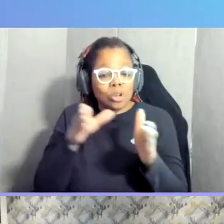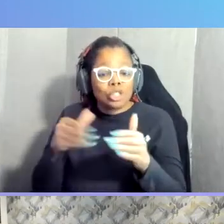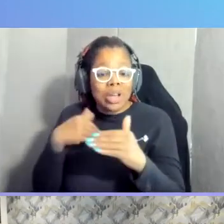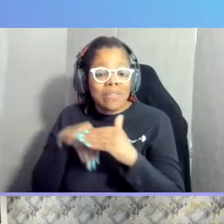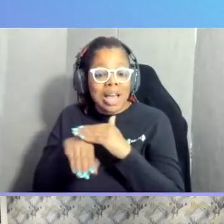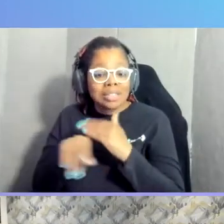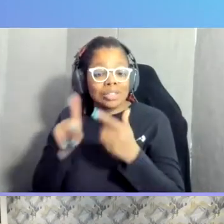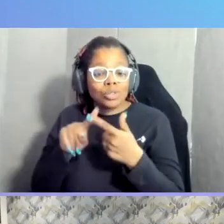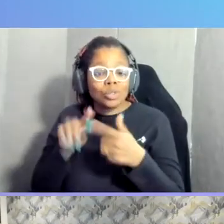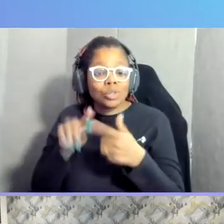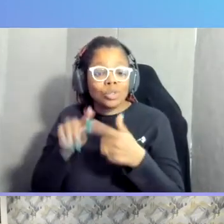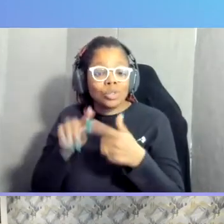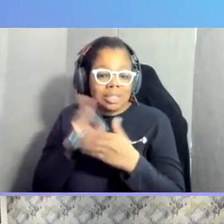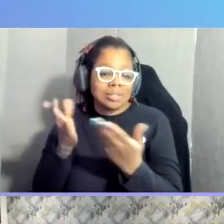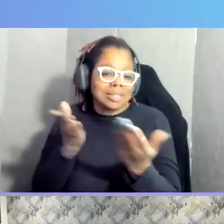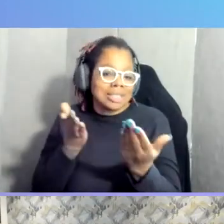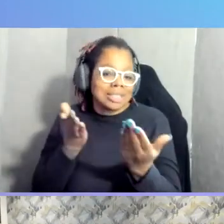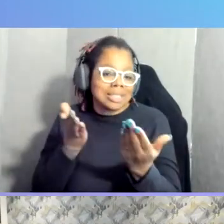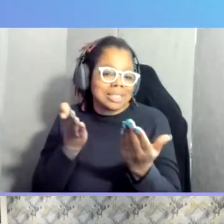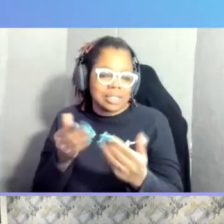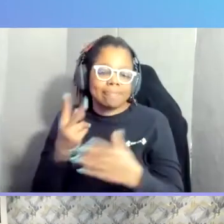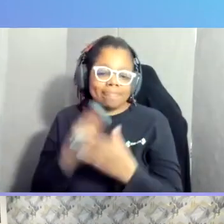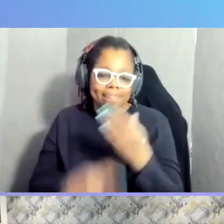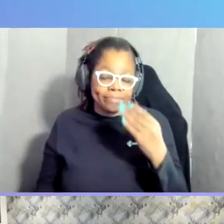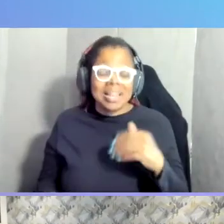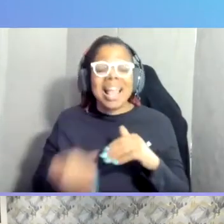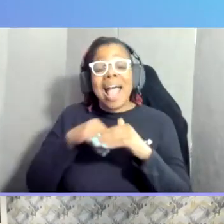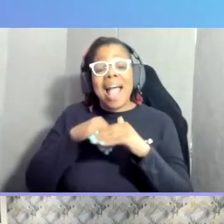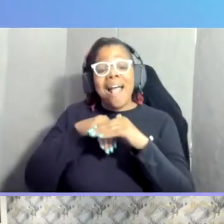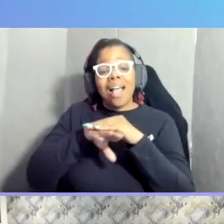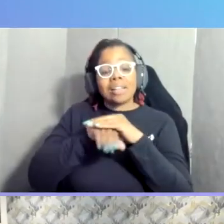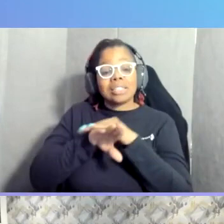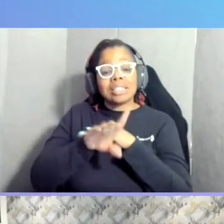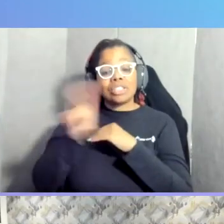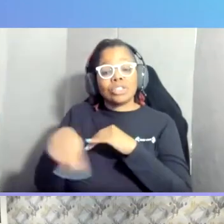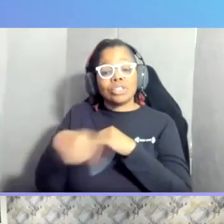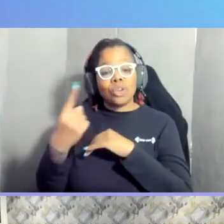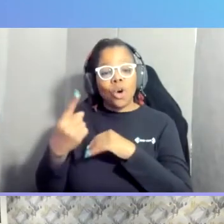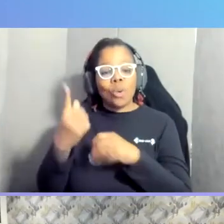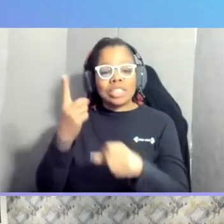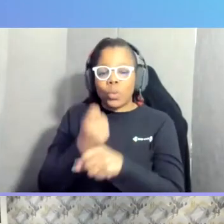content and service. Again, accessibility is always a win.